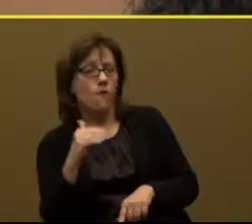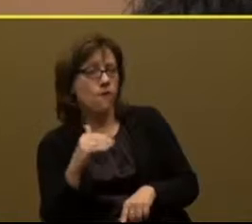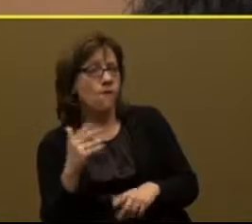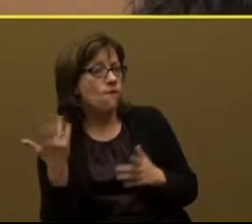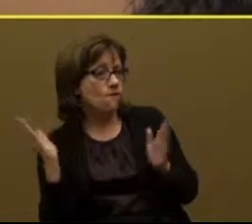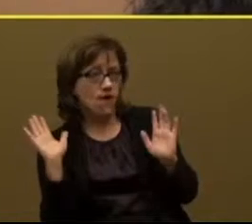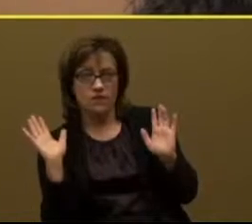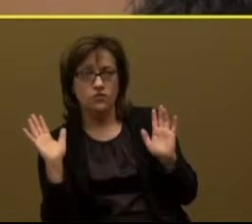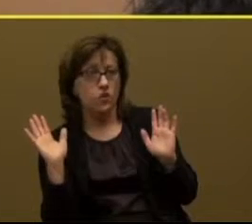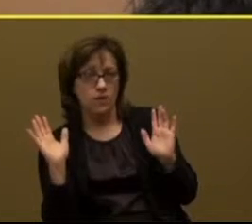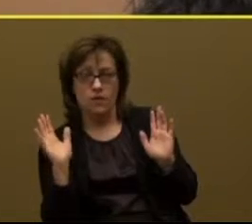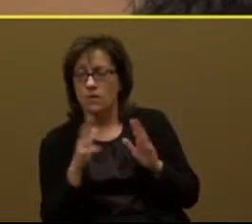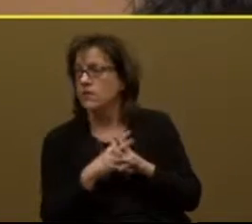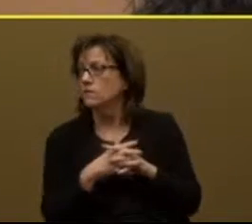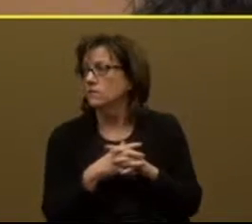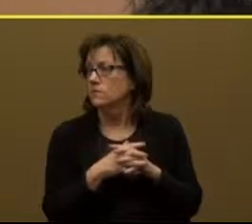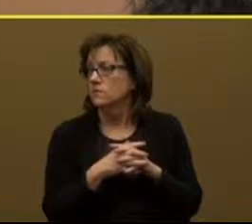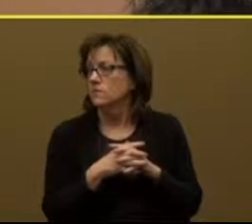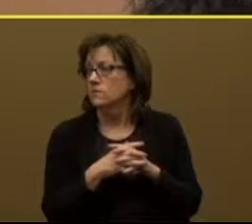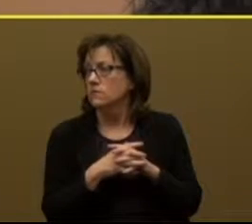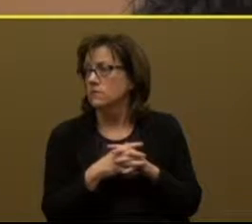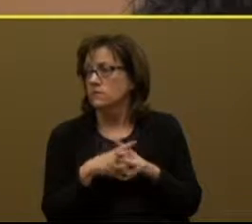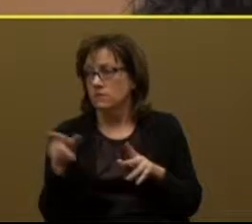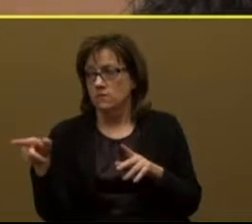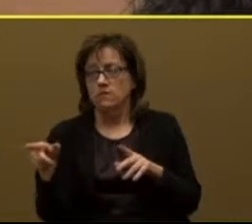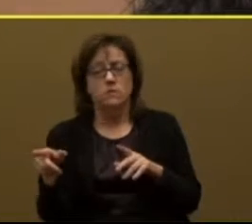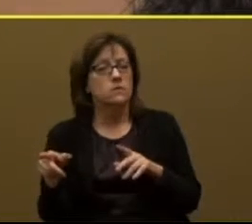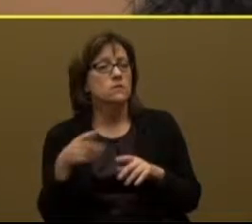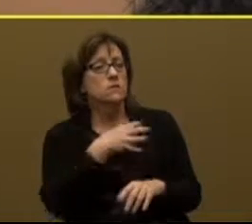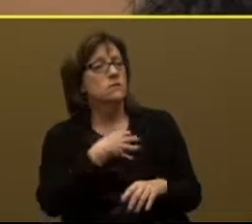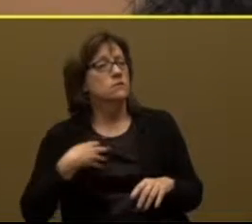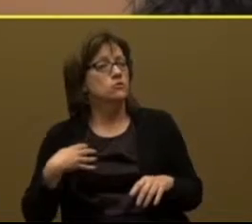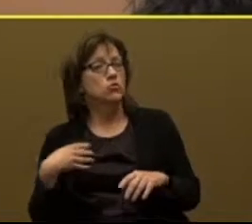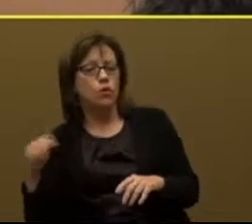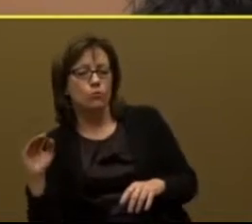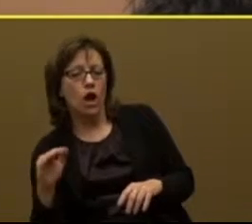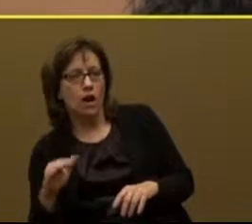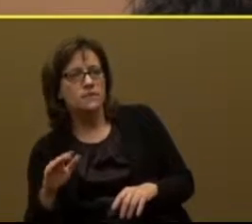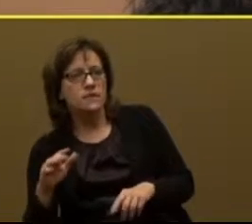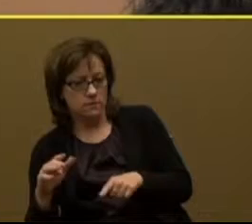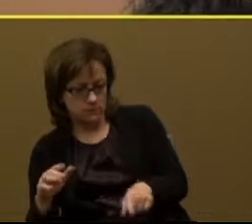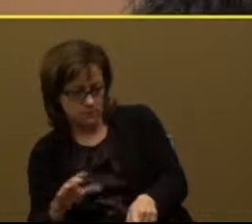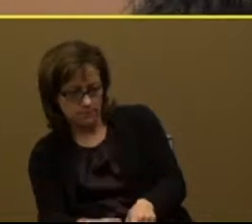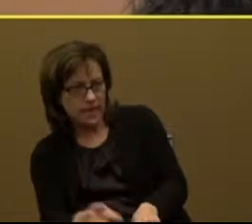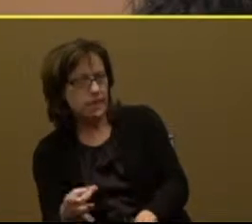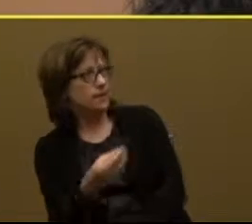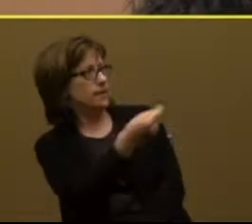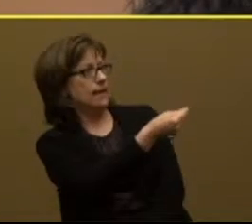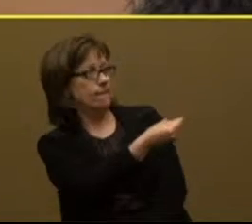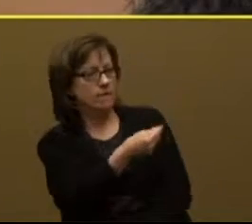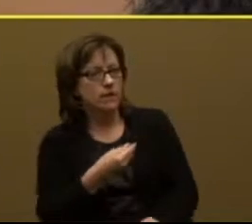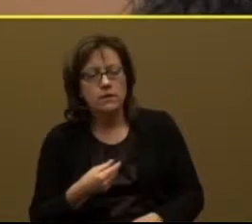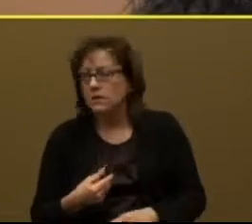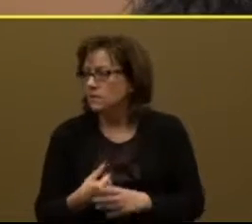that. As a communication person, I'm not going to put this picture